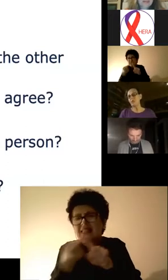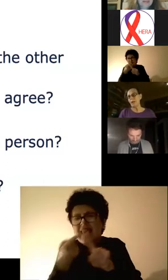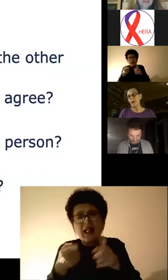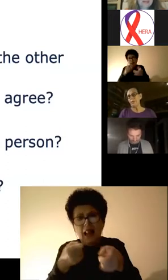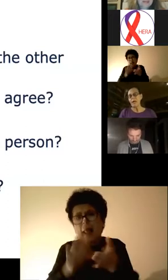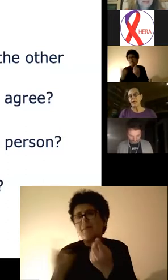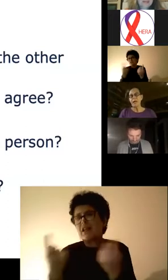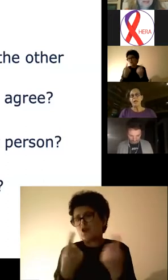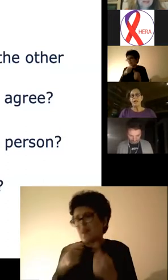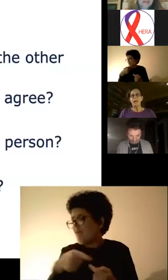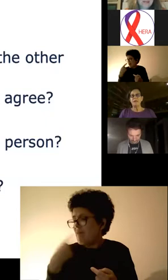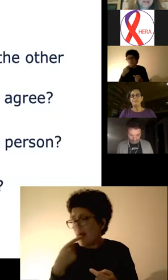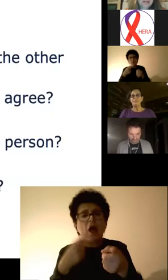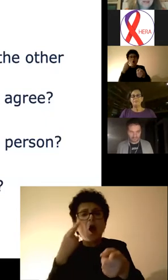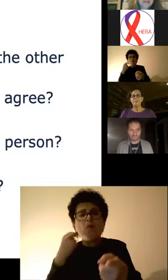on a webcam.